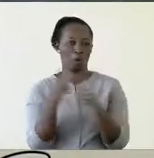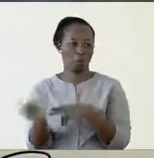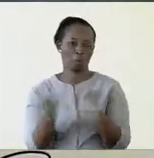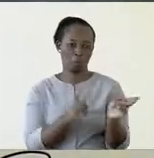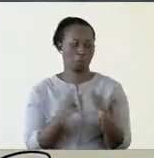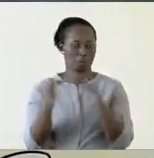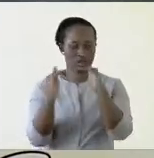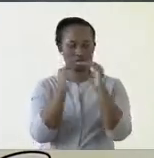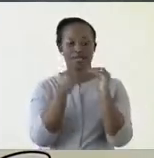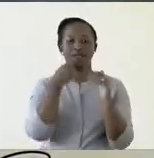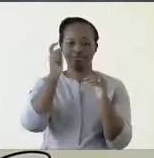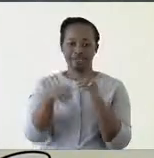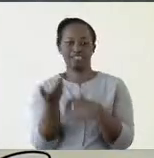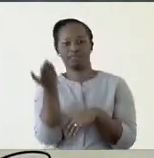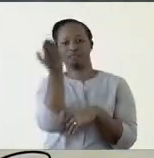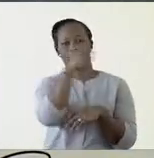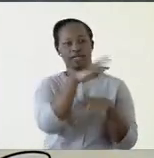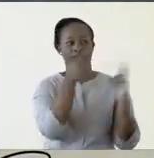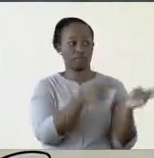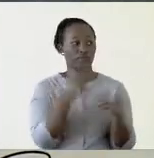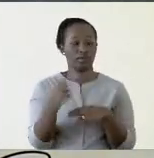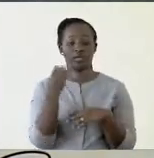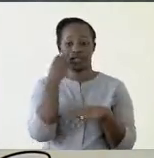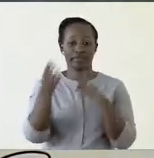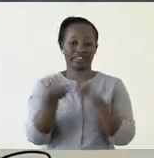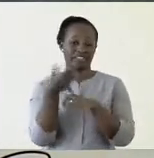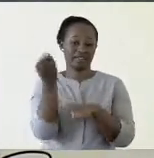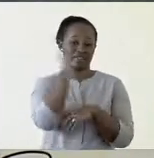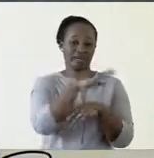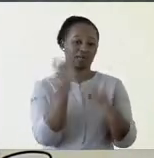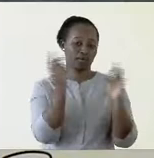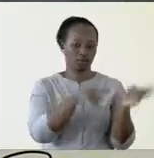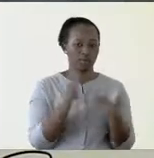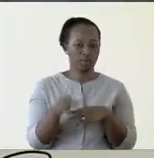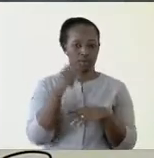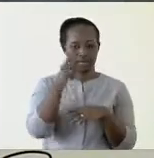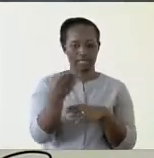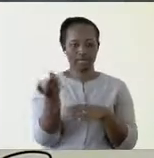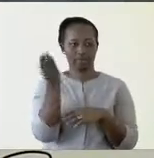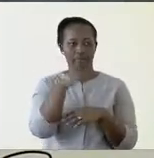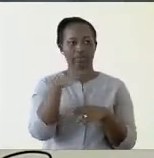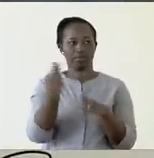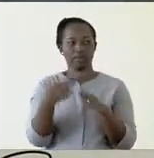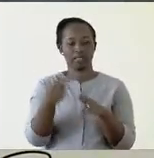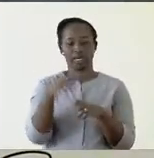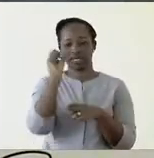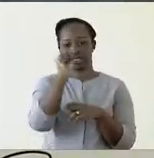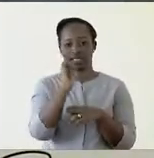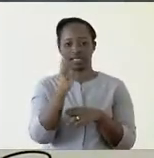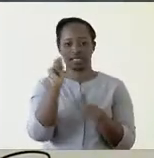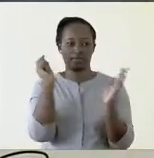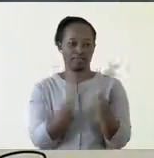to be taken back to normal. And if it is taken back to normal, that one brings back to what you call a set point. Have you